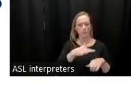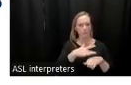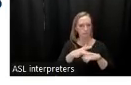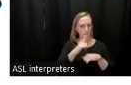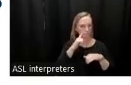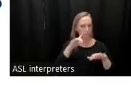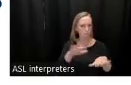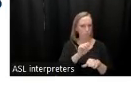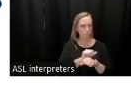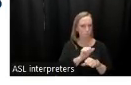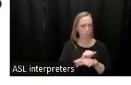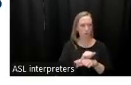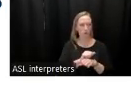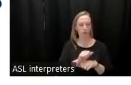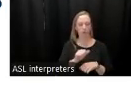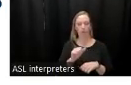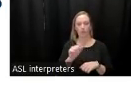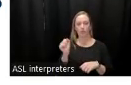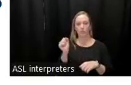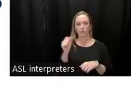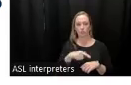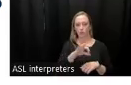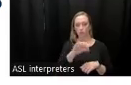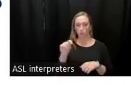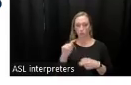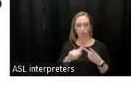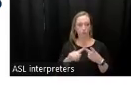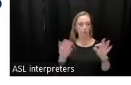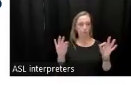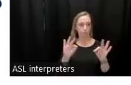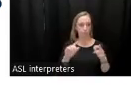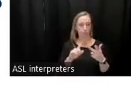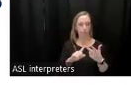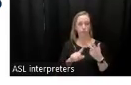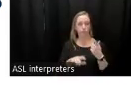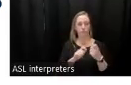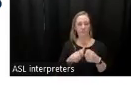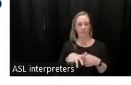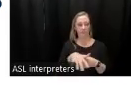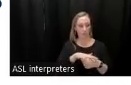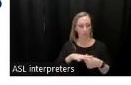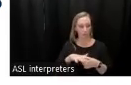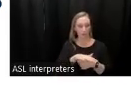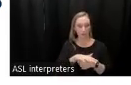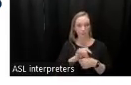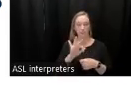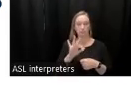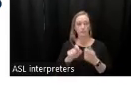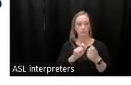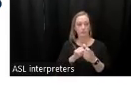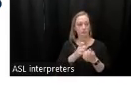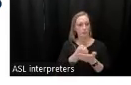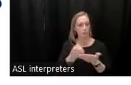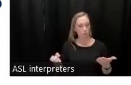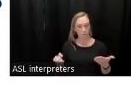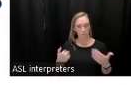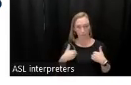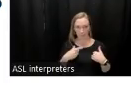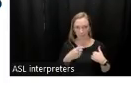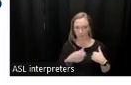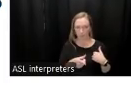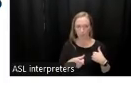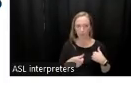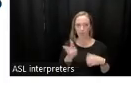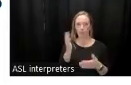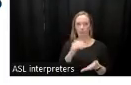footage, furniture, designated areas. If there's any equipment that exists that you, and again, this is